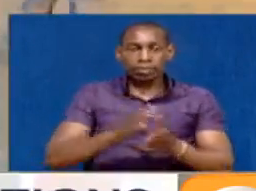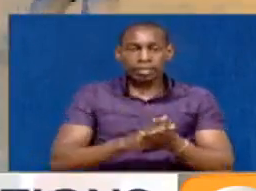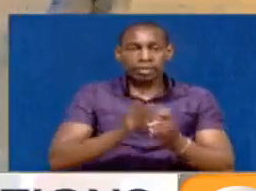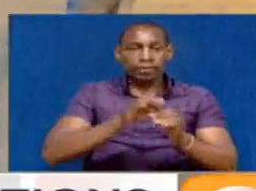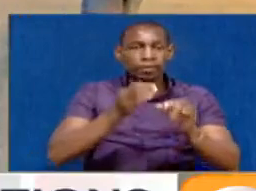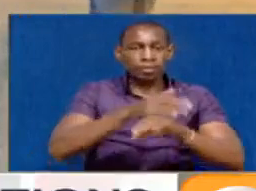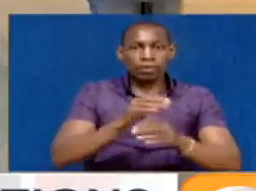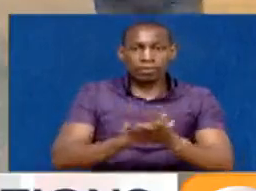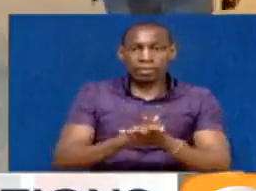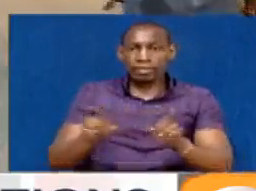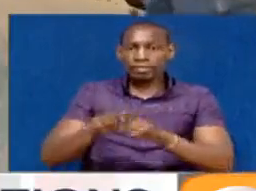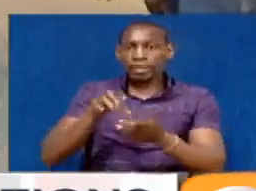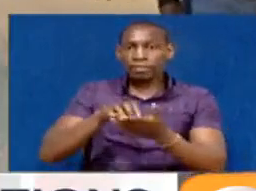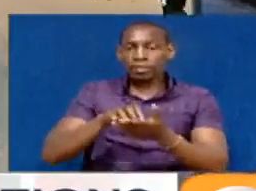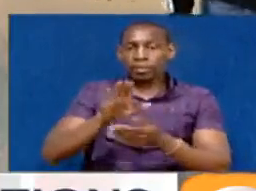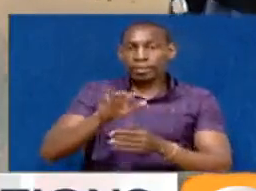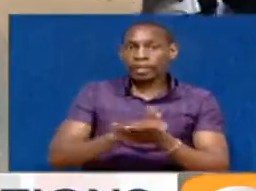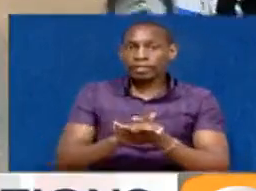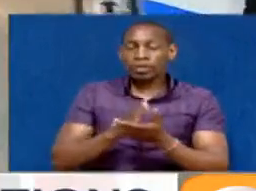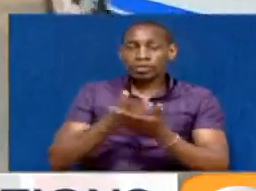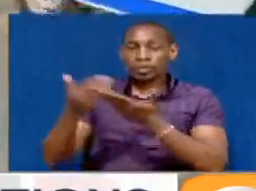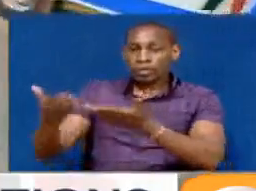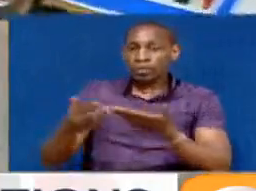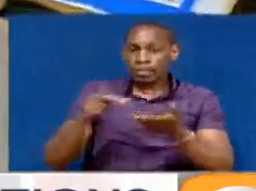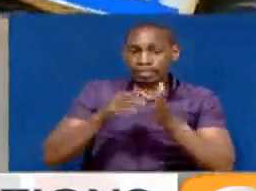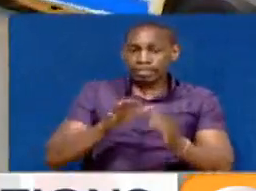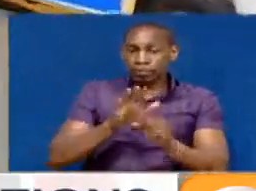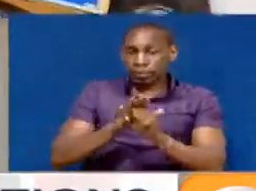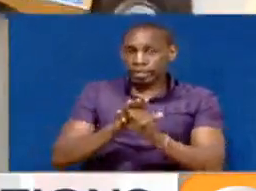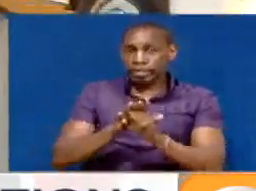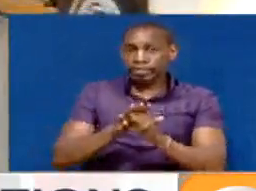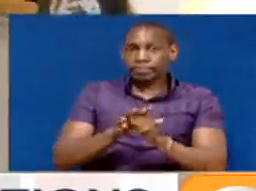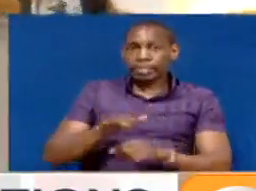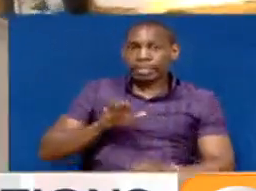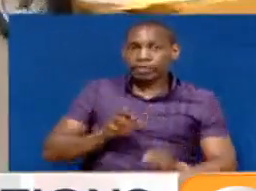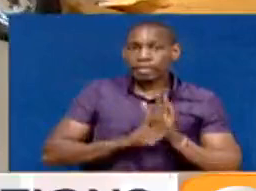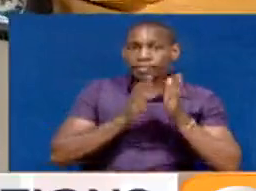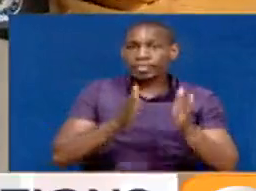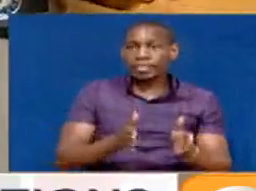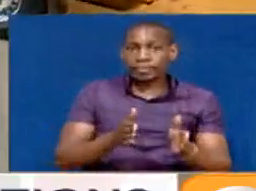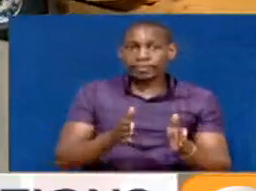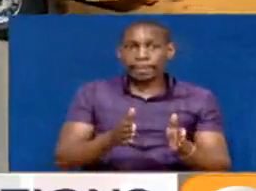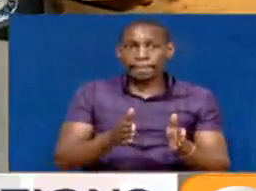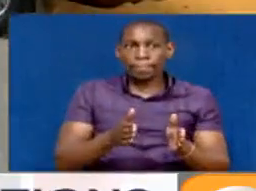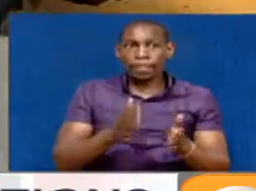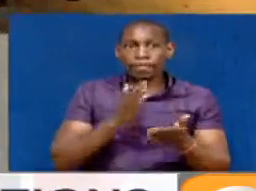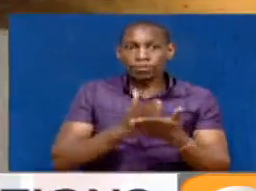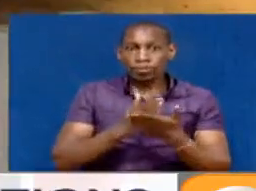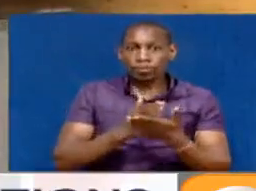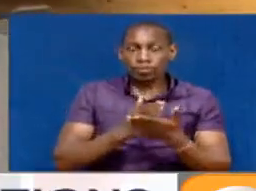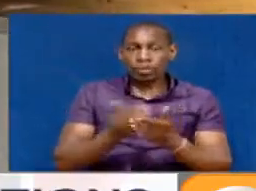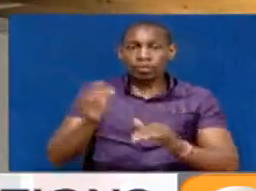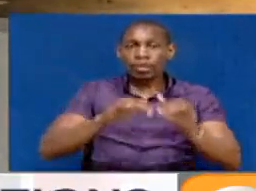36,328 votes. Now, to the seat that you have mentioned that had attracted a lot of attention earlier, the women representative seat, it was a very